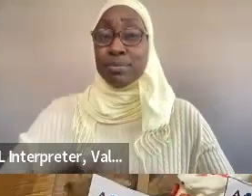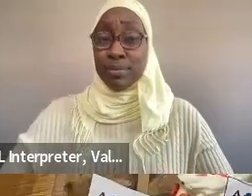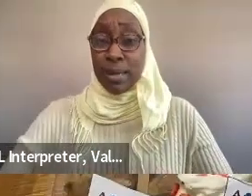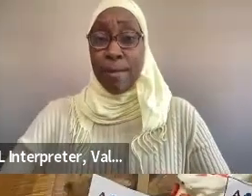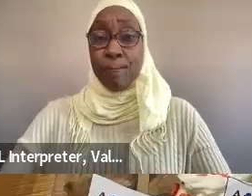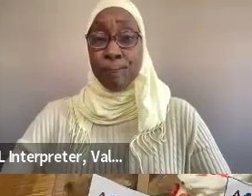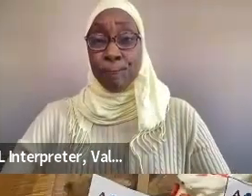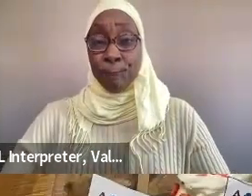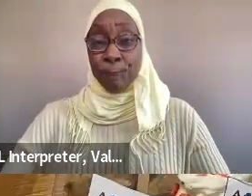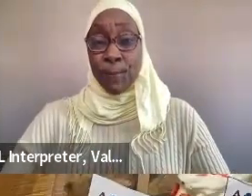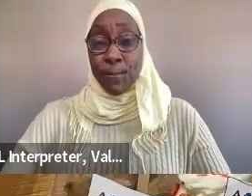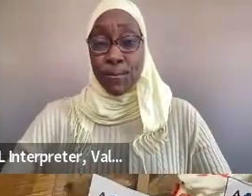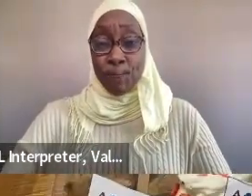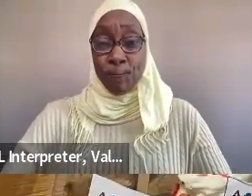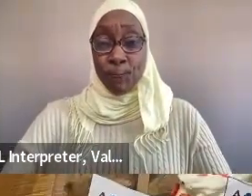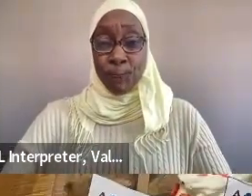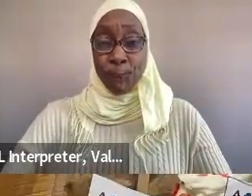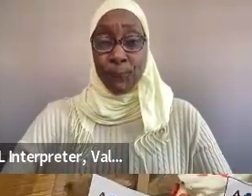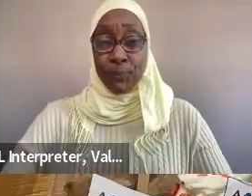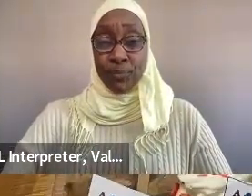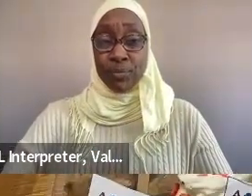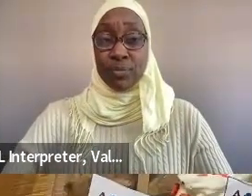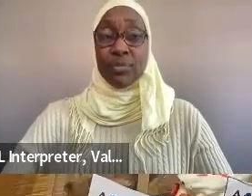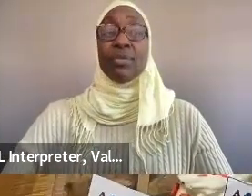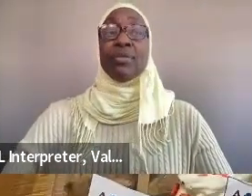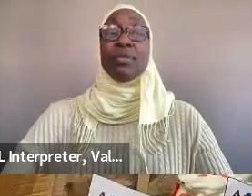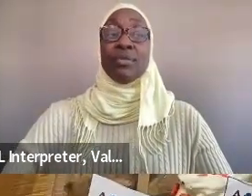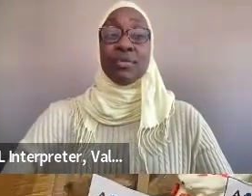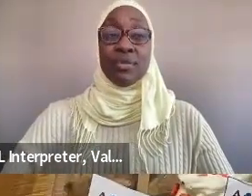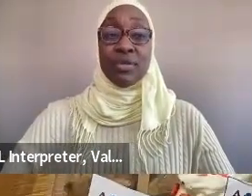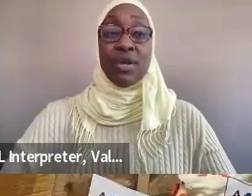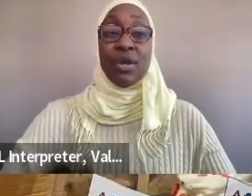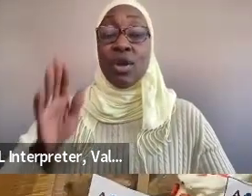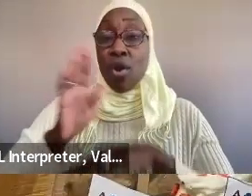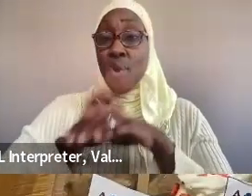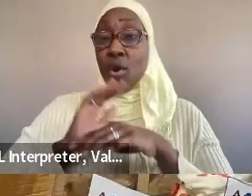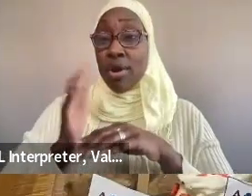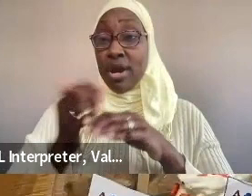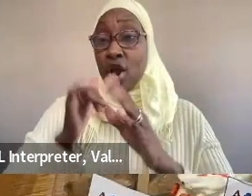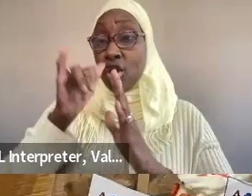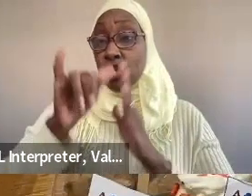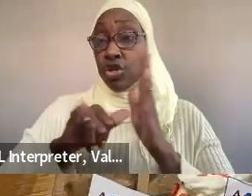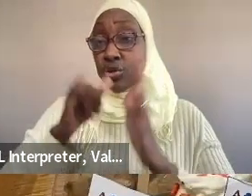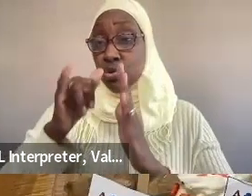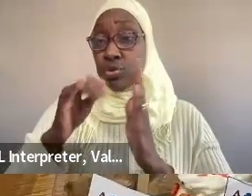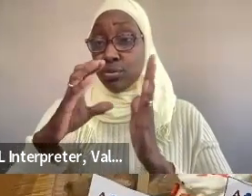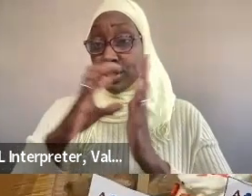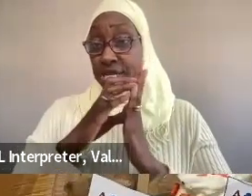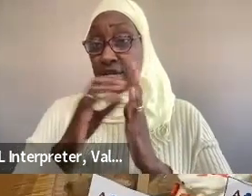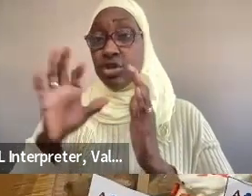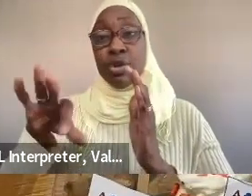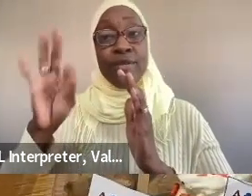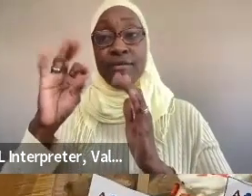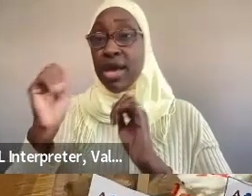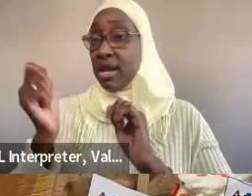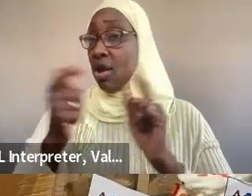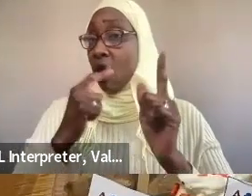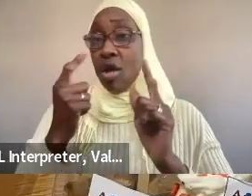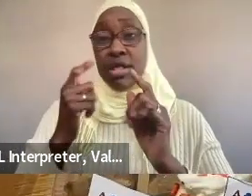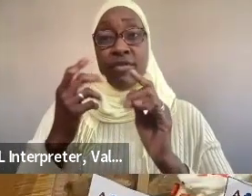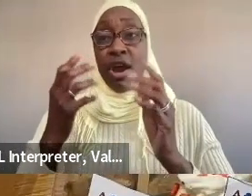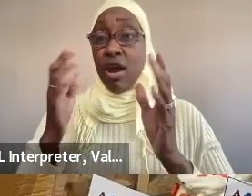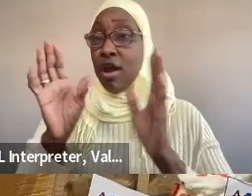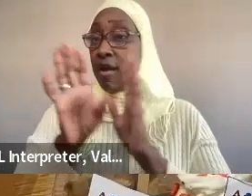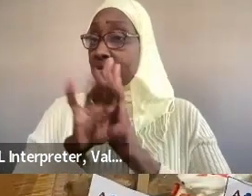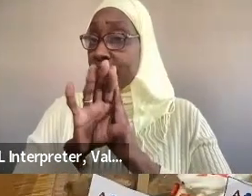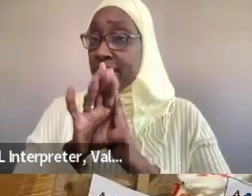What's on our YouTube? All our videos. So on our YouTube channel, we have all our videos from all different events starting